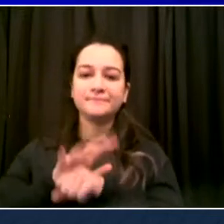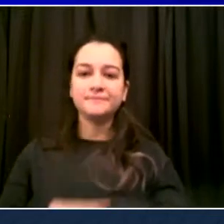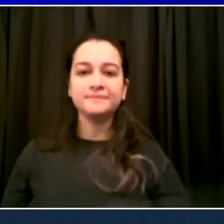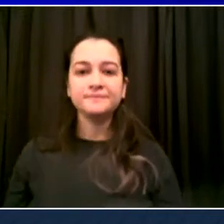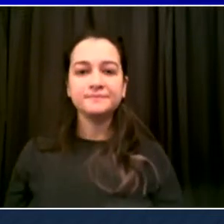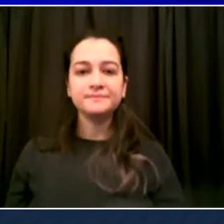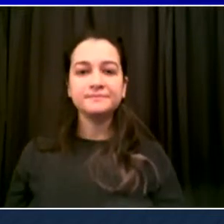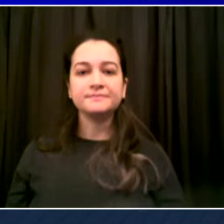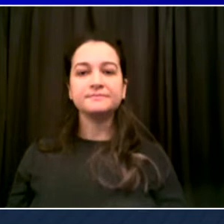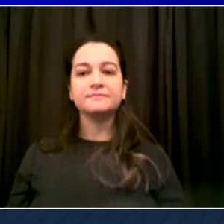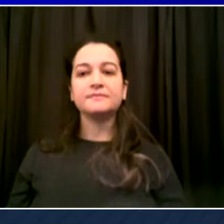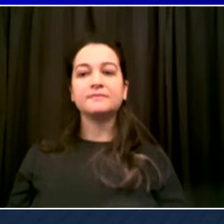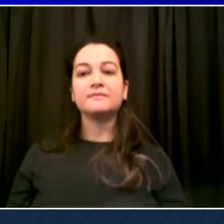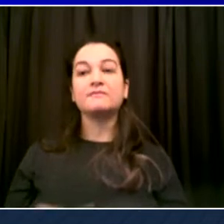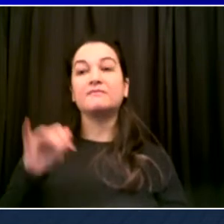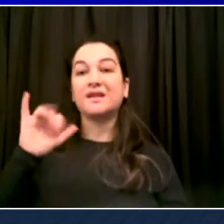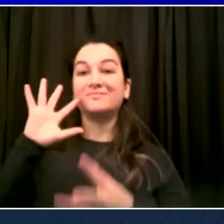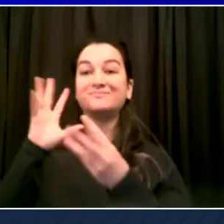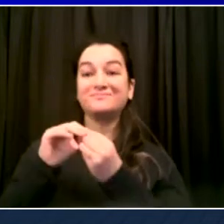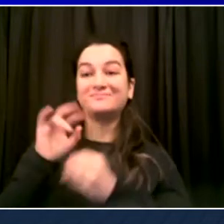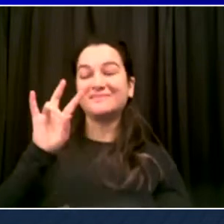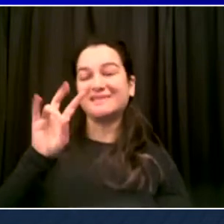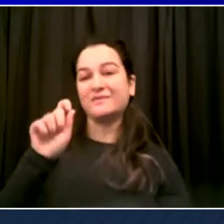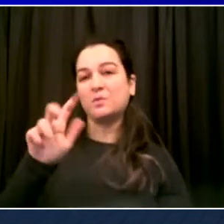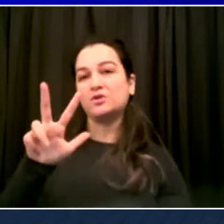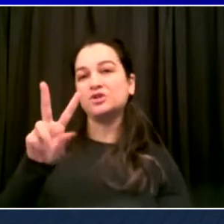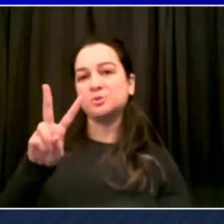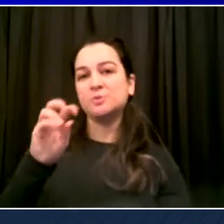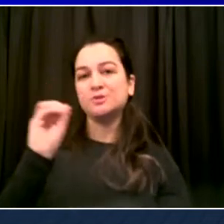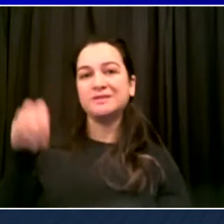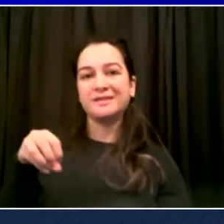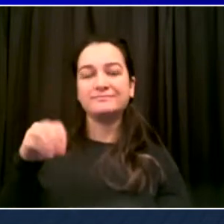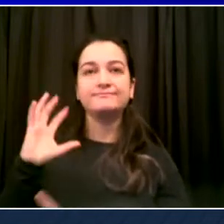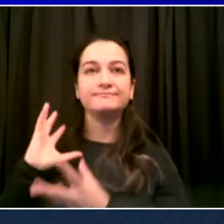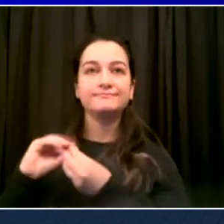citywide for COVID-19. Today's report on a 7-day rolling average,